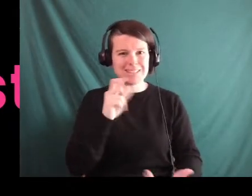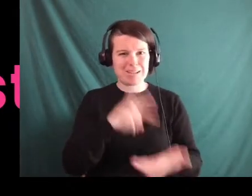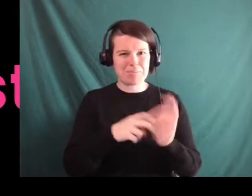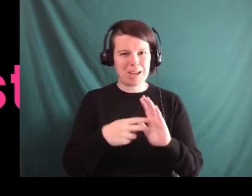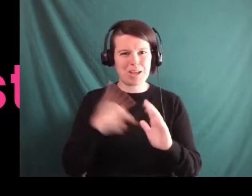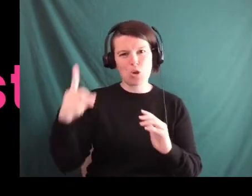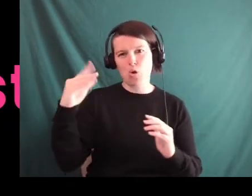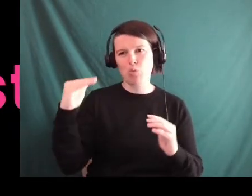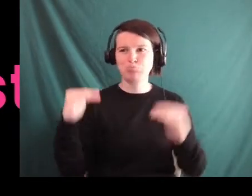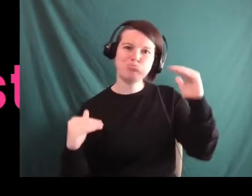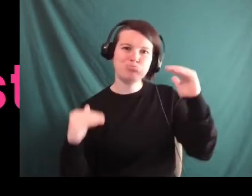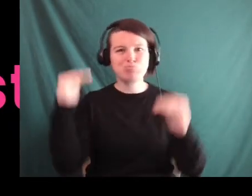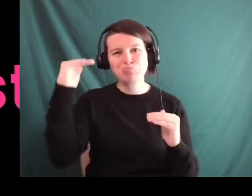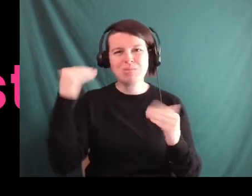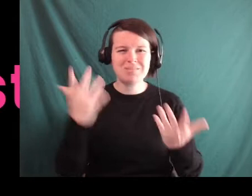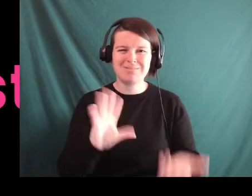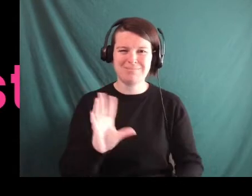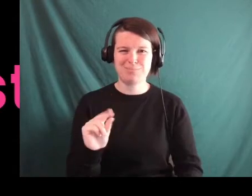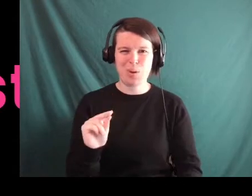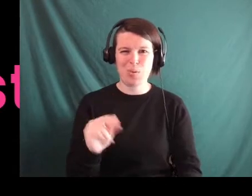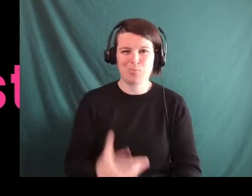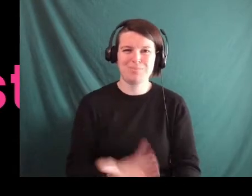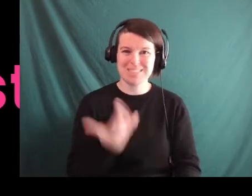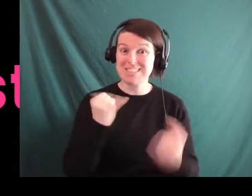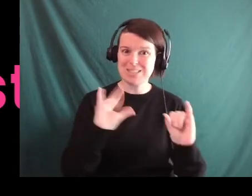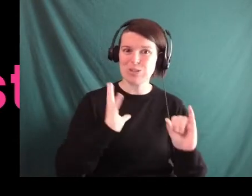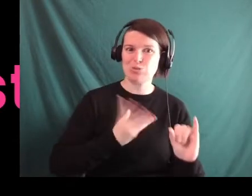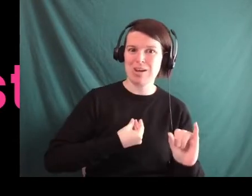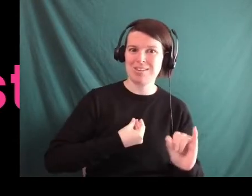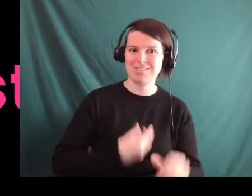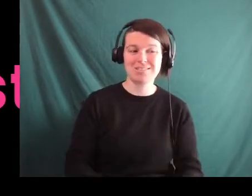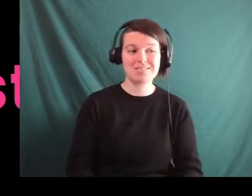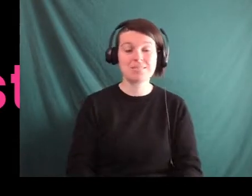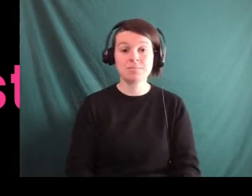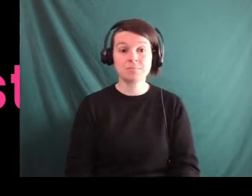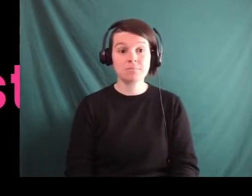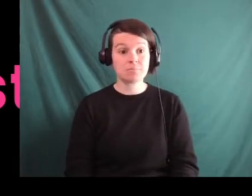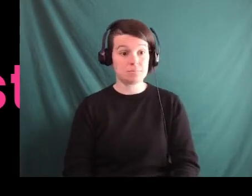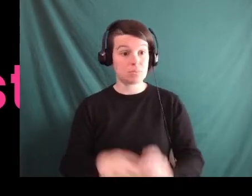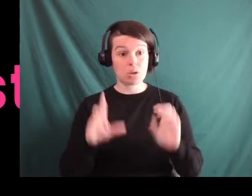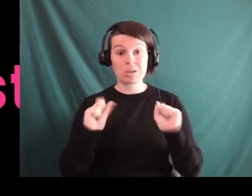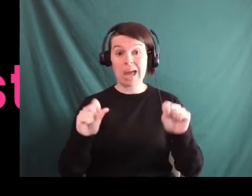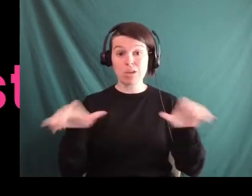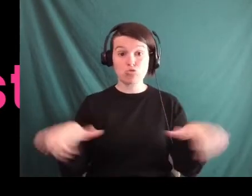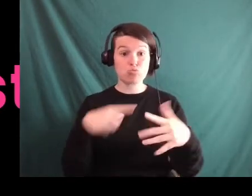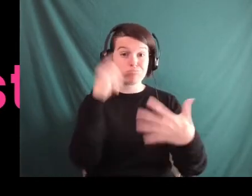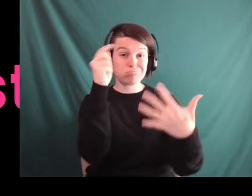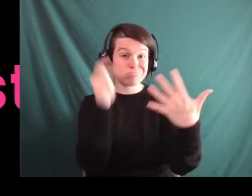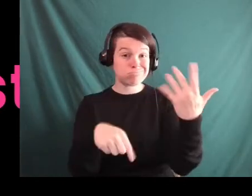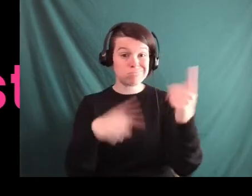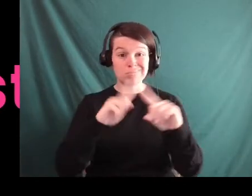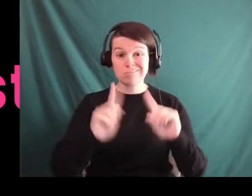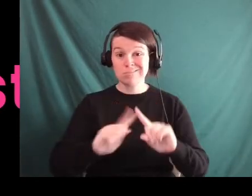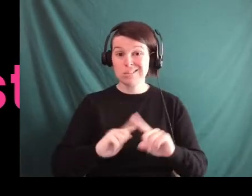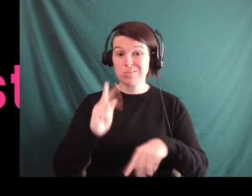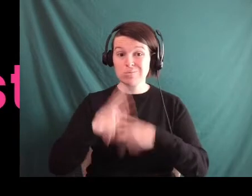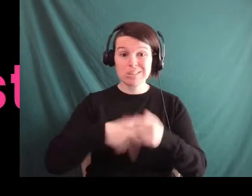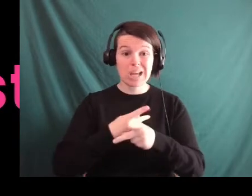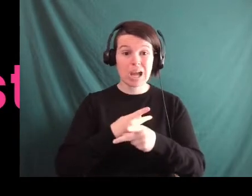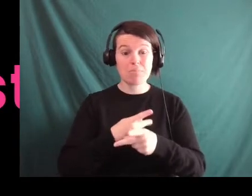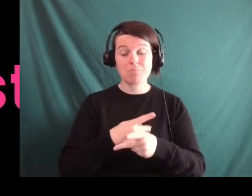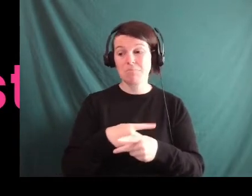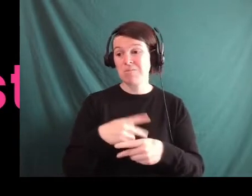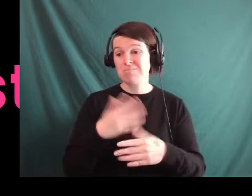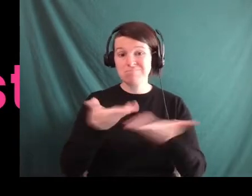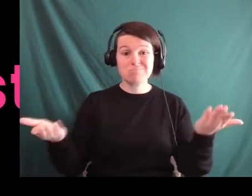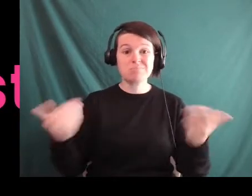more or less trans. So technically you can bind your chest with many different types of material, such as tape